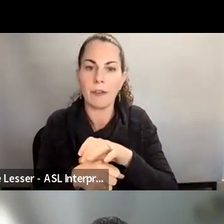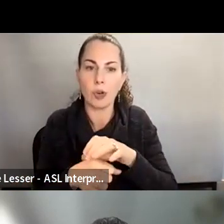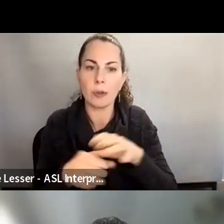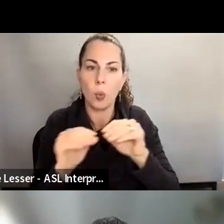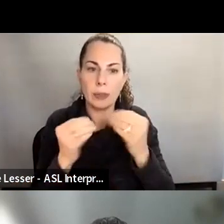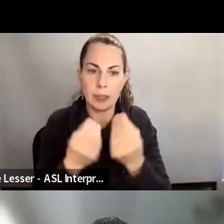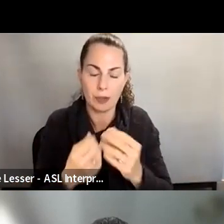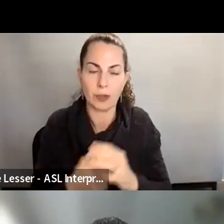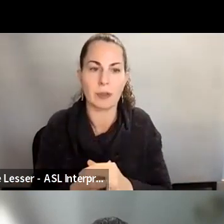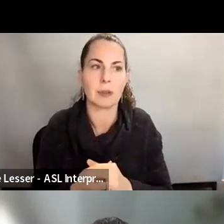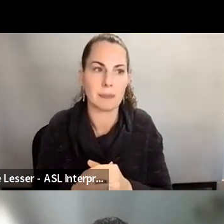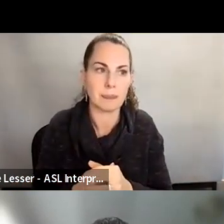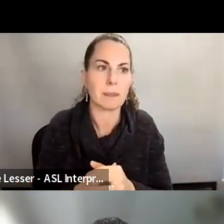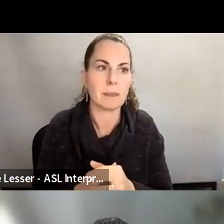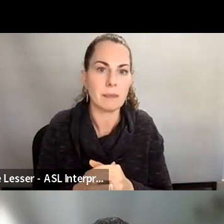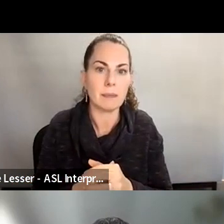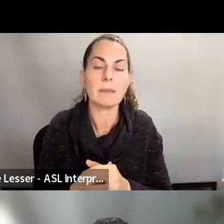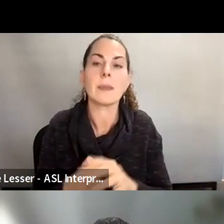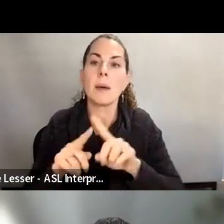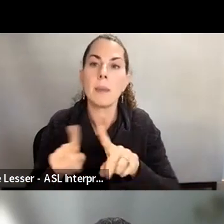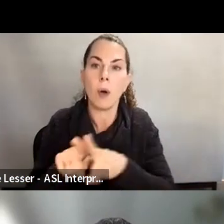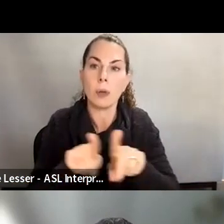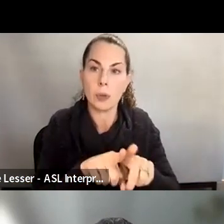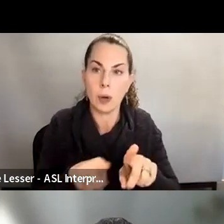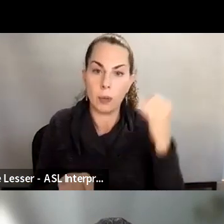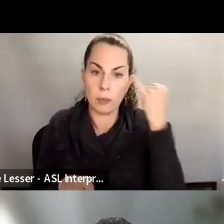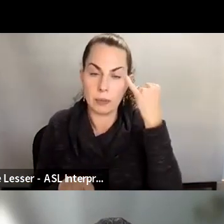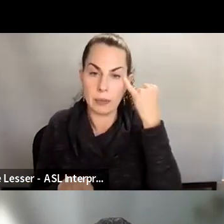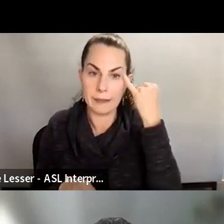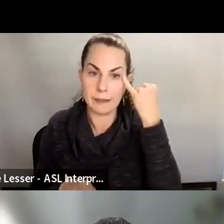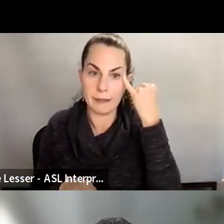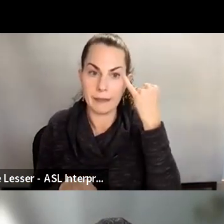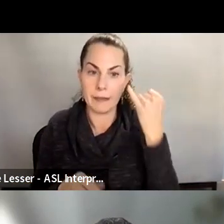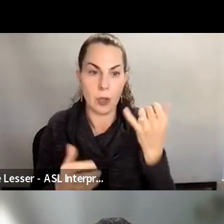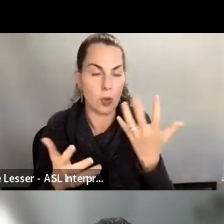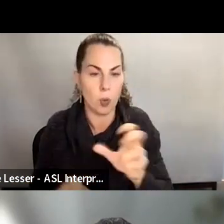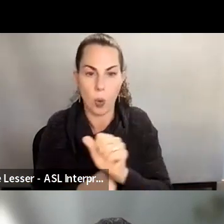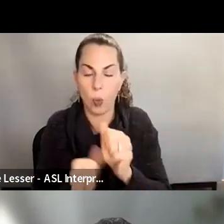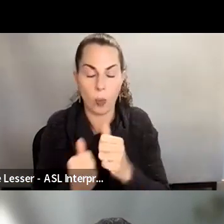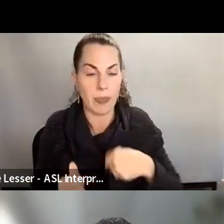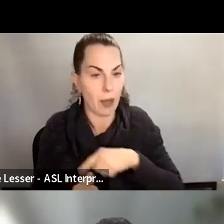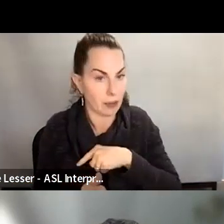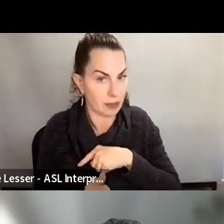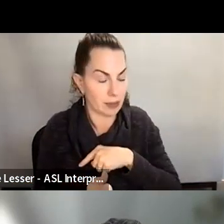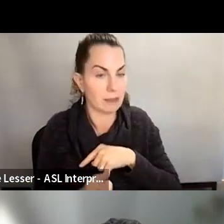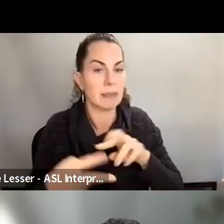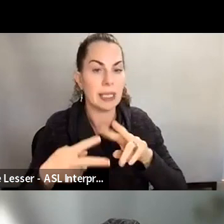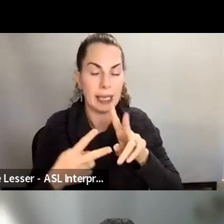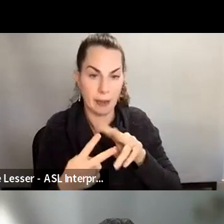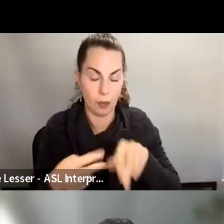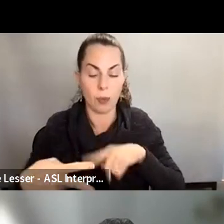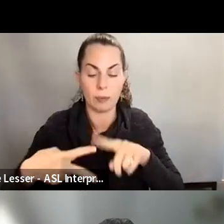But at the end of the day, if you don't want to work with us and we find a violation, there are one of two routes. One, we can take a covered